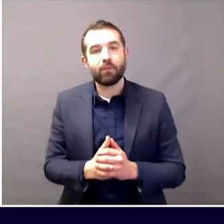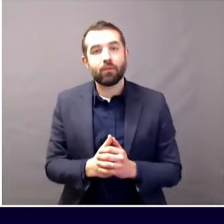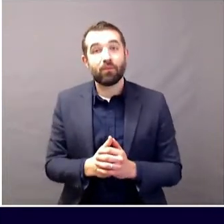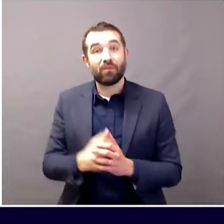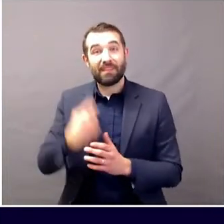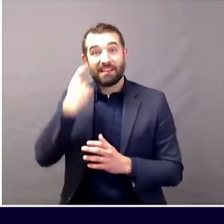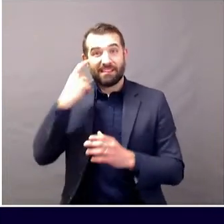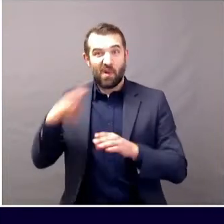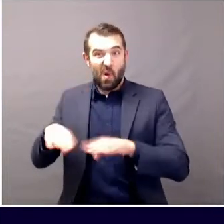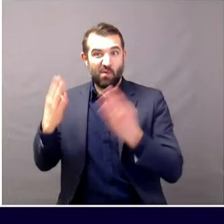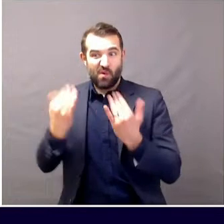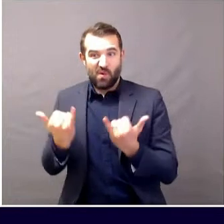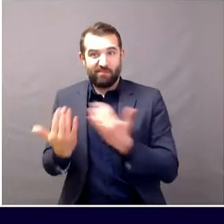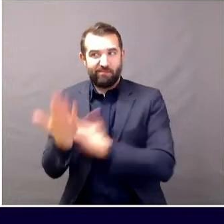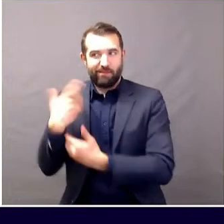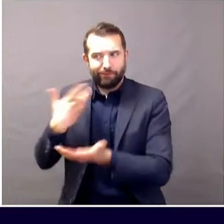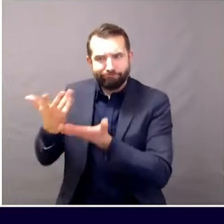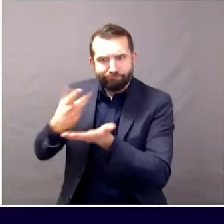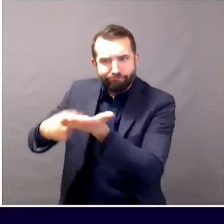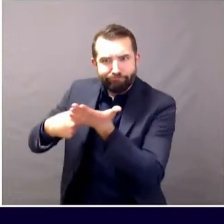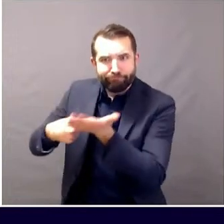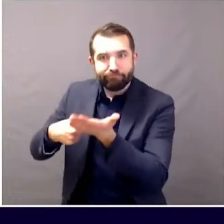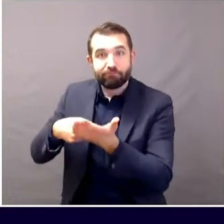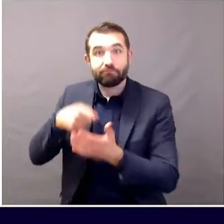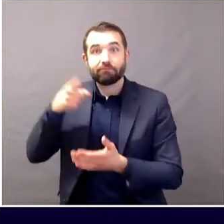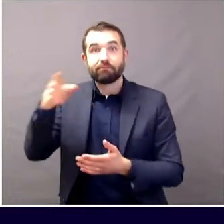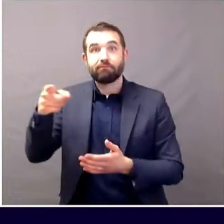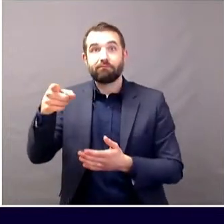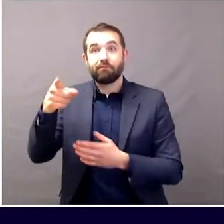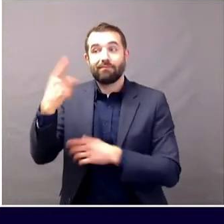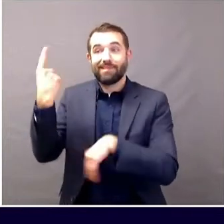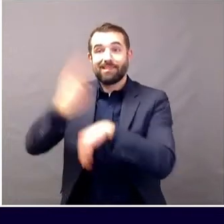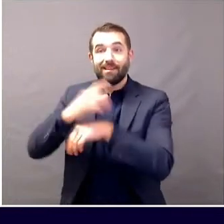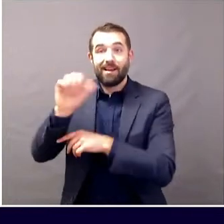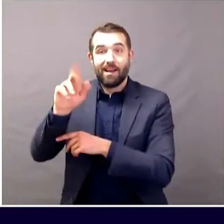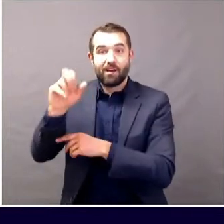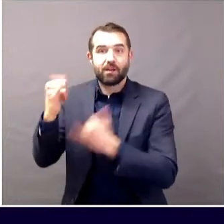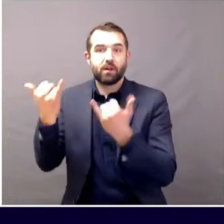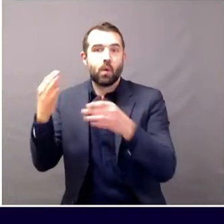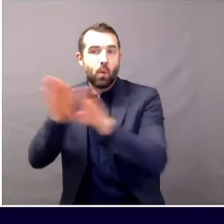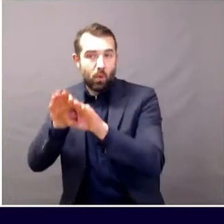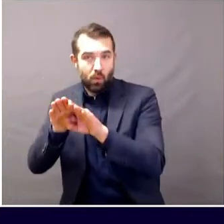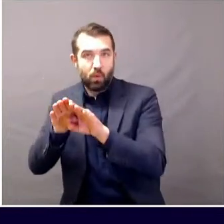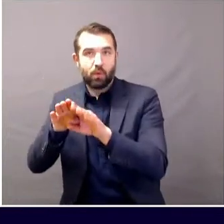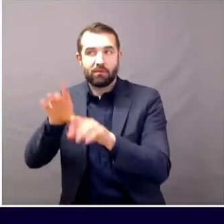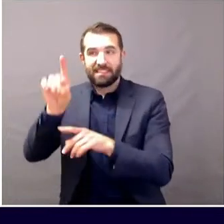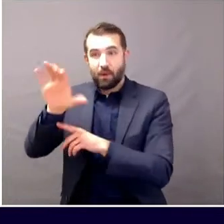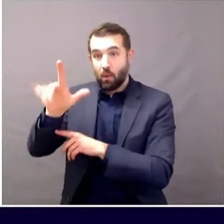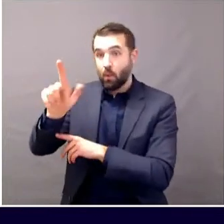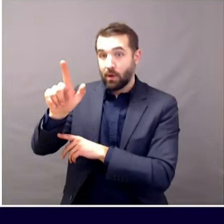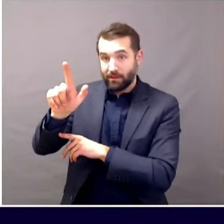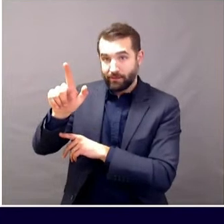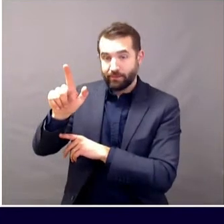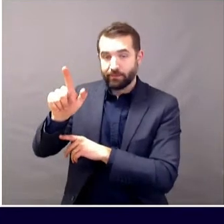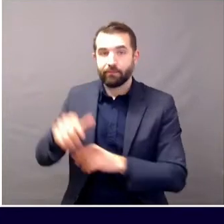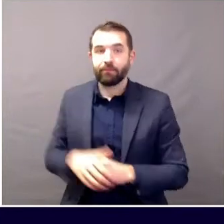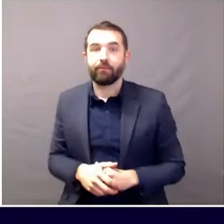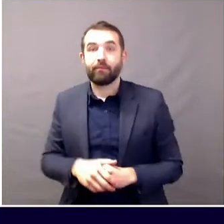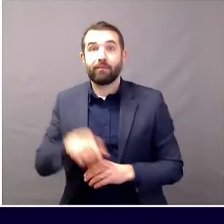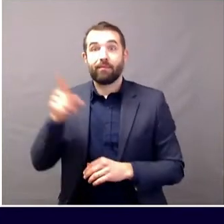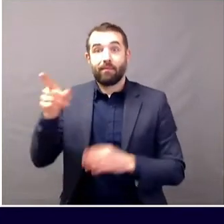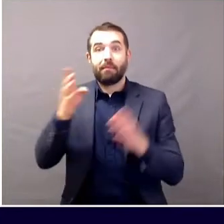The facility itself shut down on 12/21 and aimed to reopen after they get the all clear from Maine